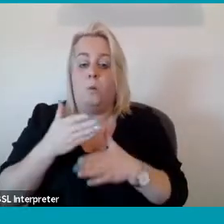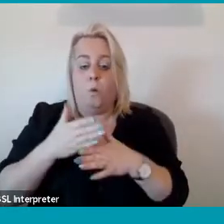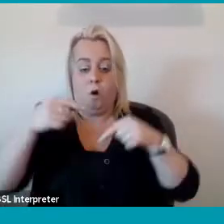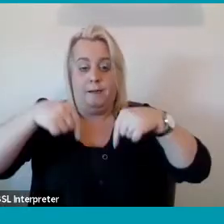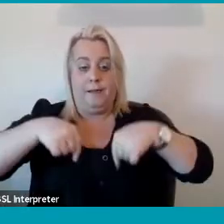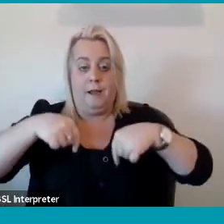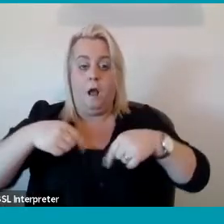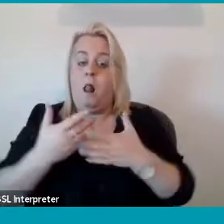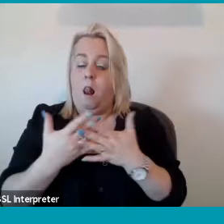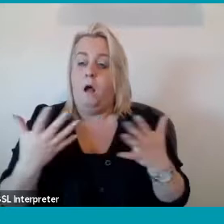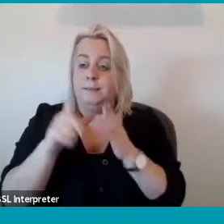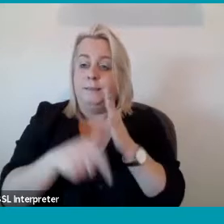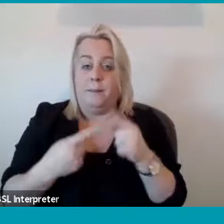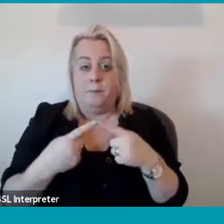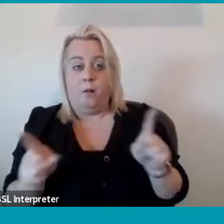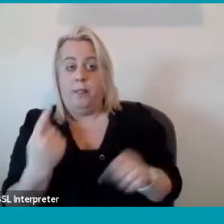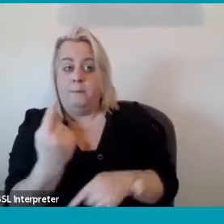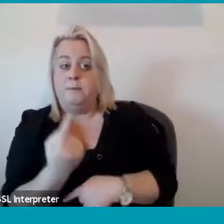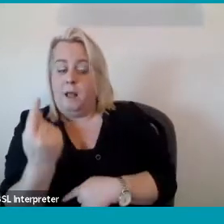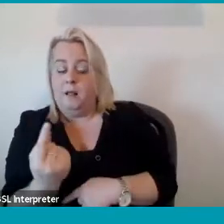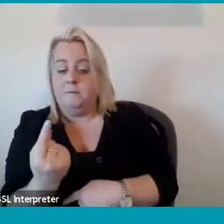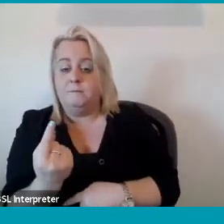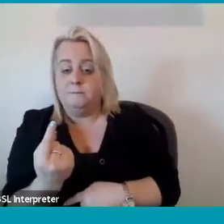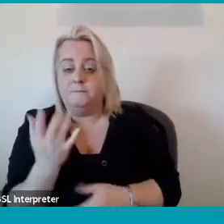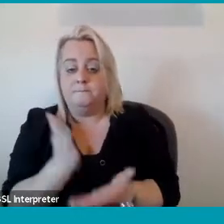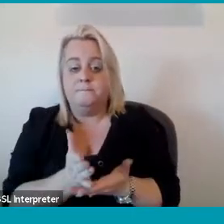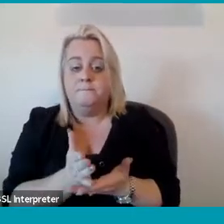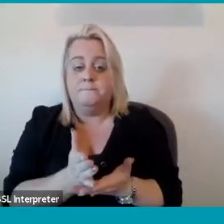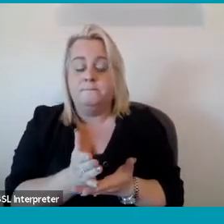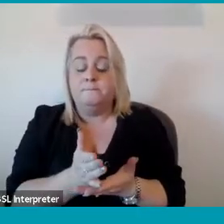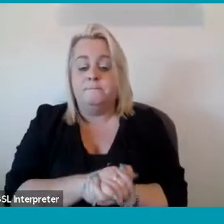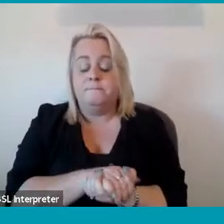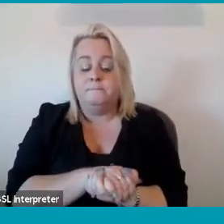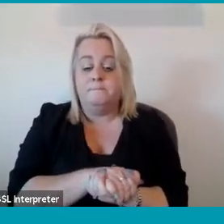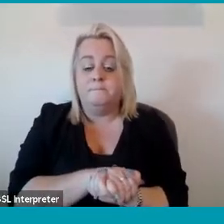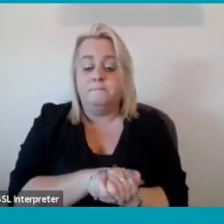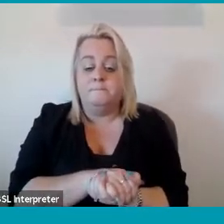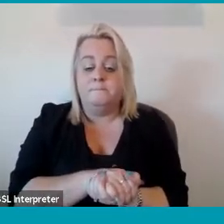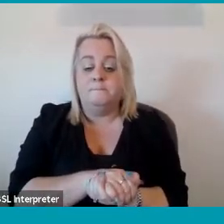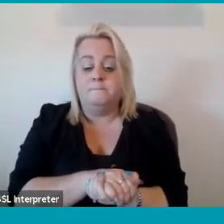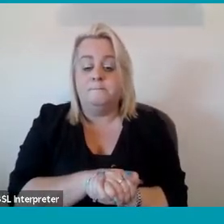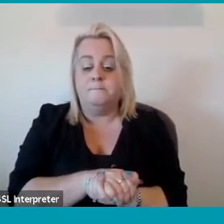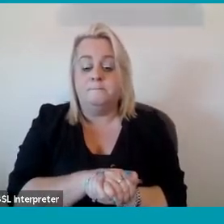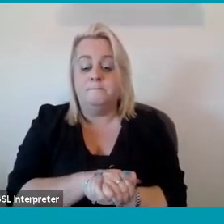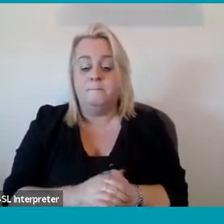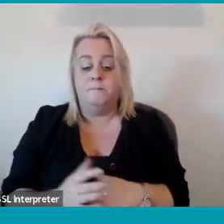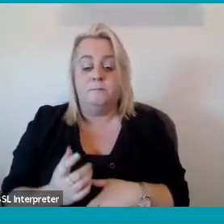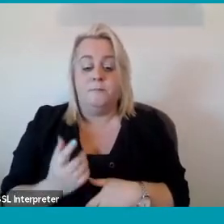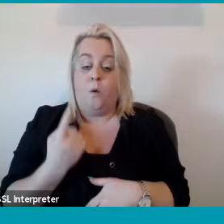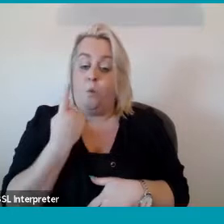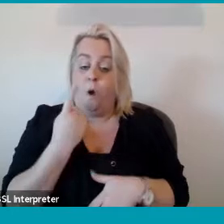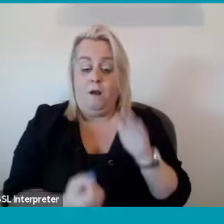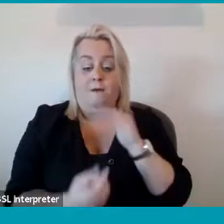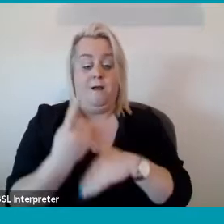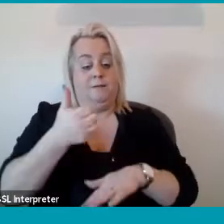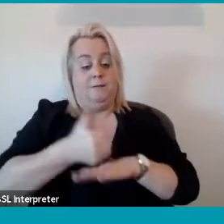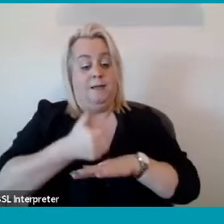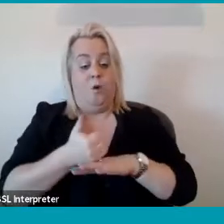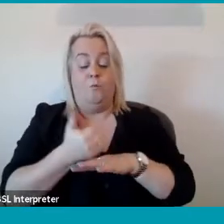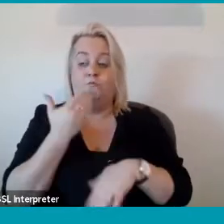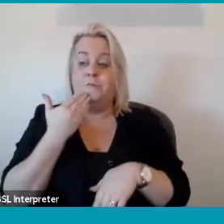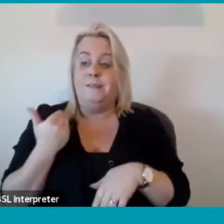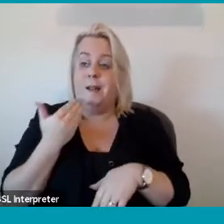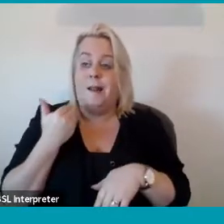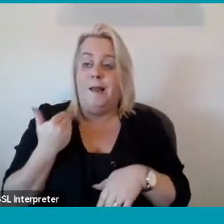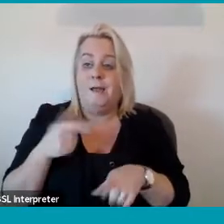are disabled themselves. And so, yeah, this is one of our many events that we offer to